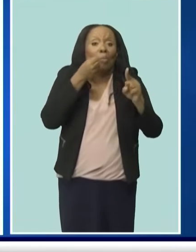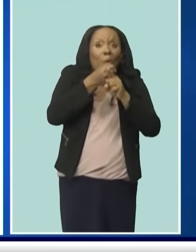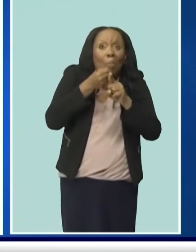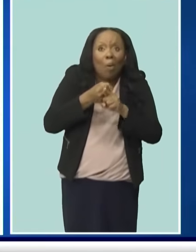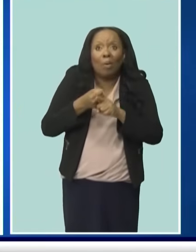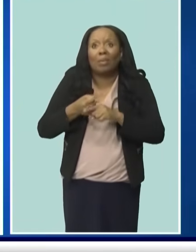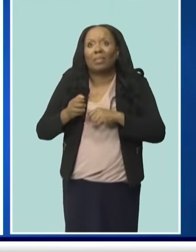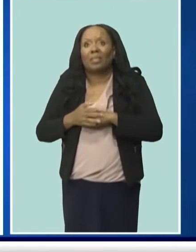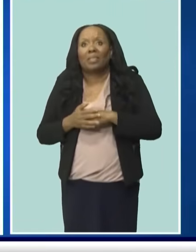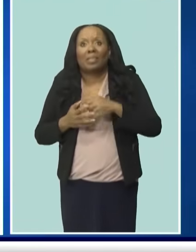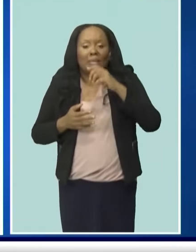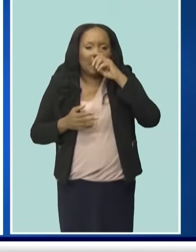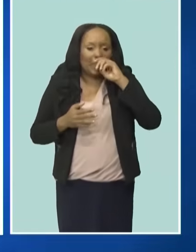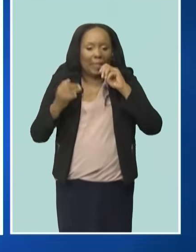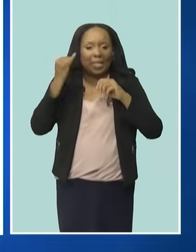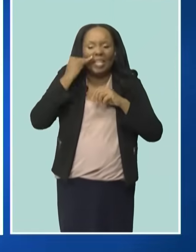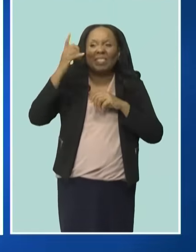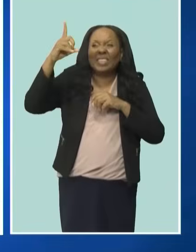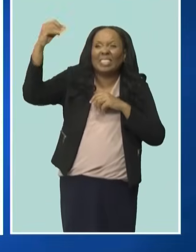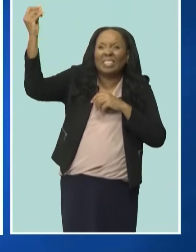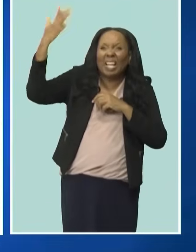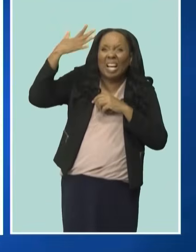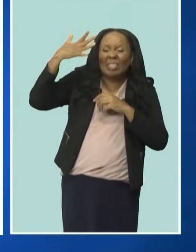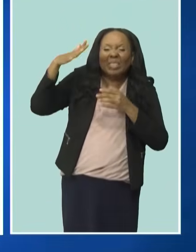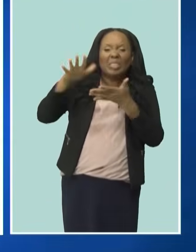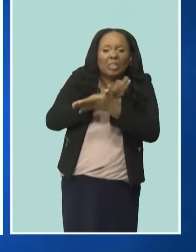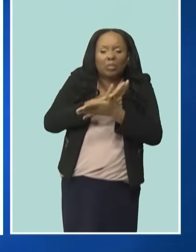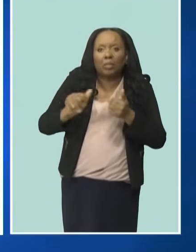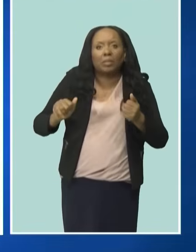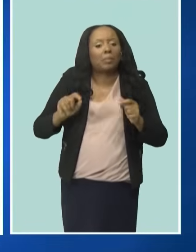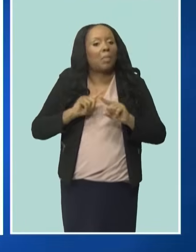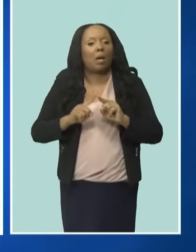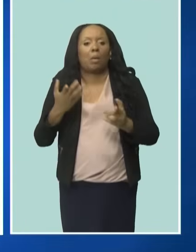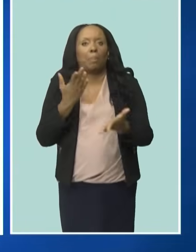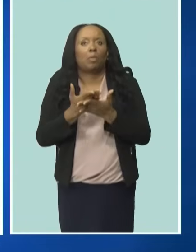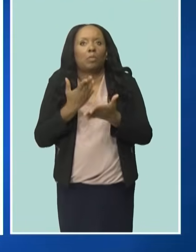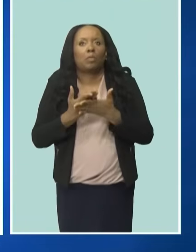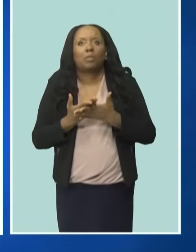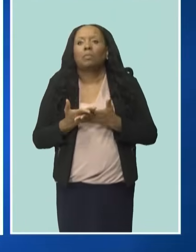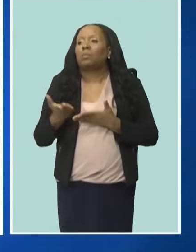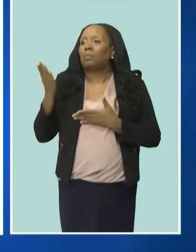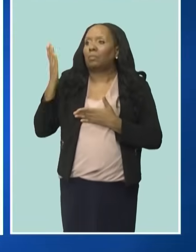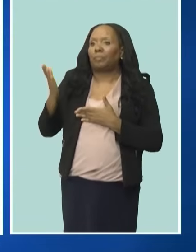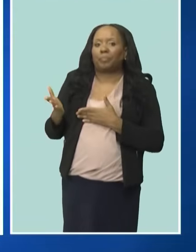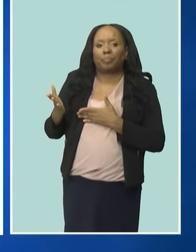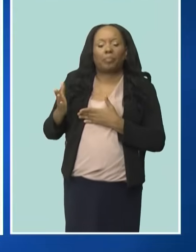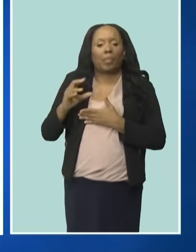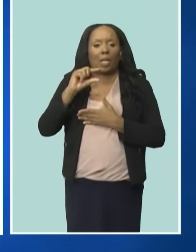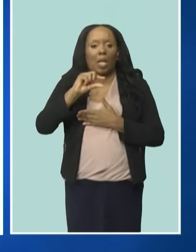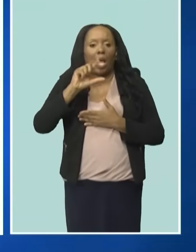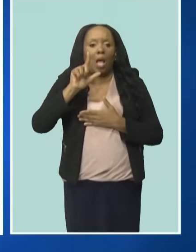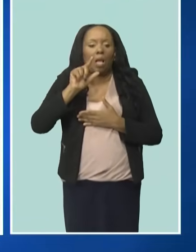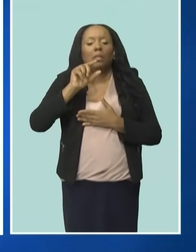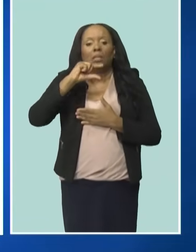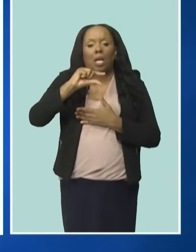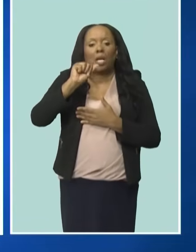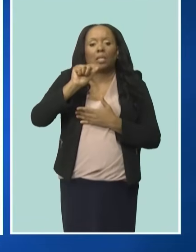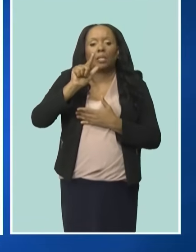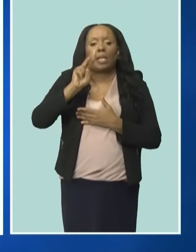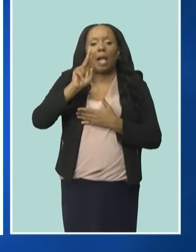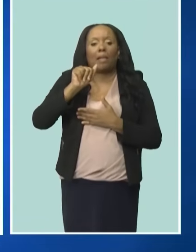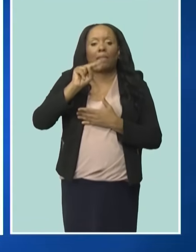sun. Is the sun going to corrode the steel? But it's been proven that this galvanized GR90 graded steel doesn't rust,